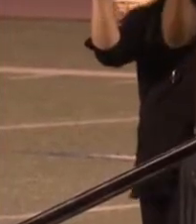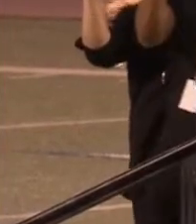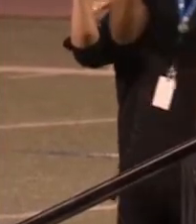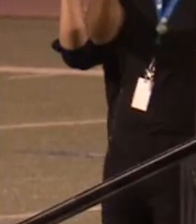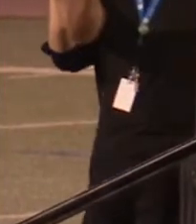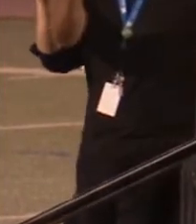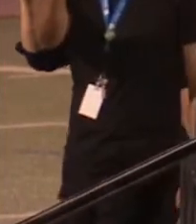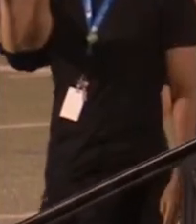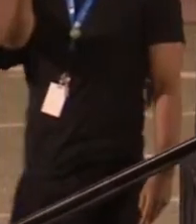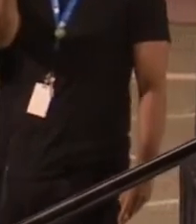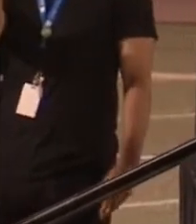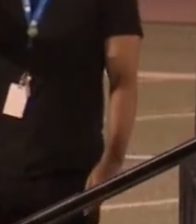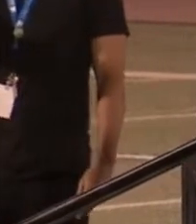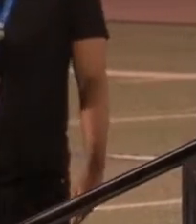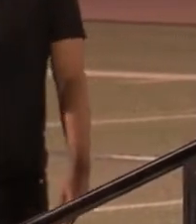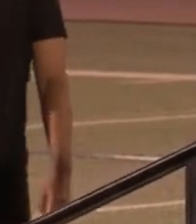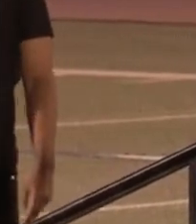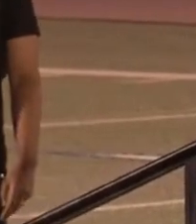stage?